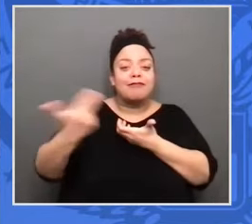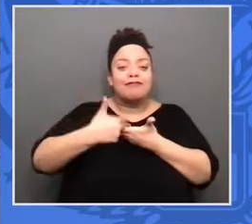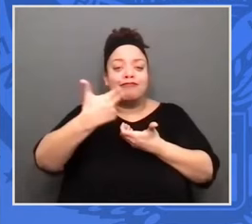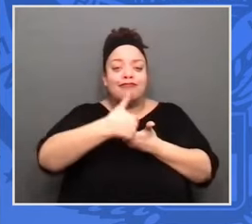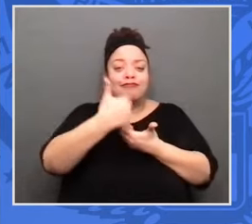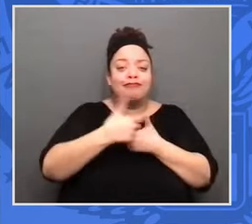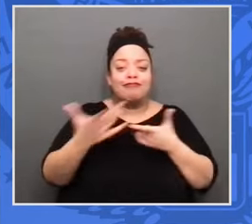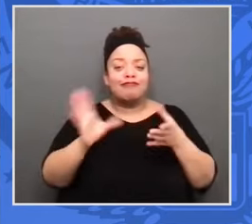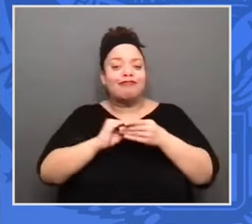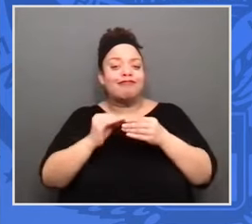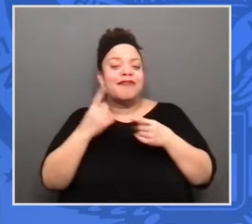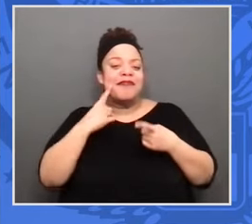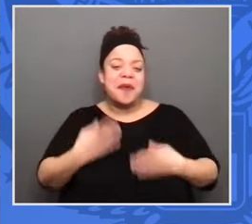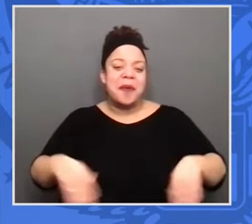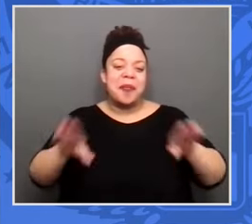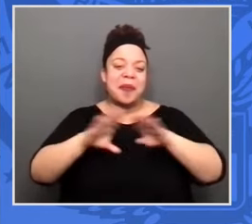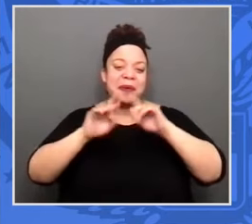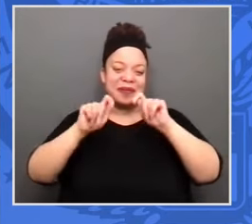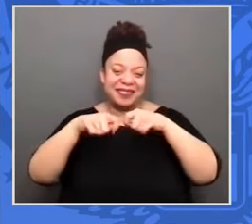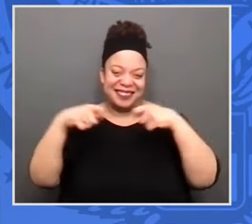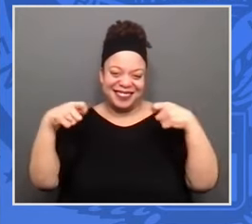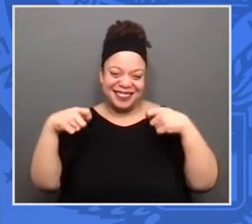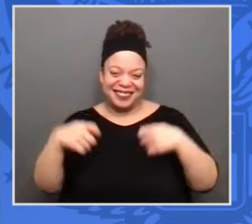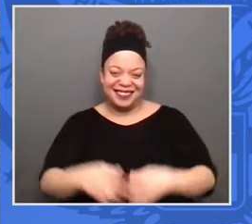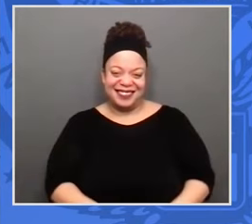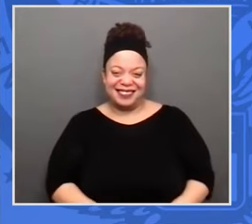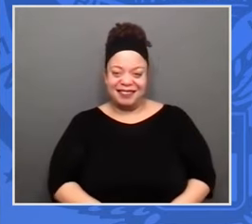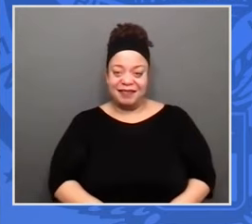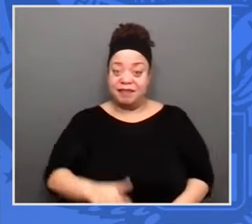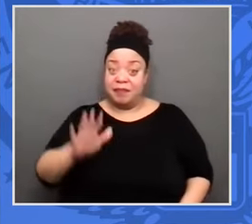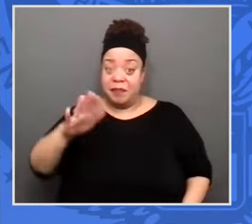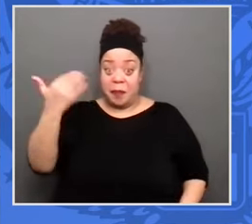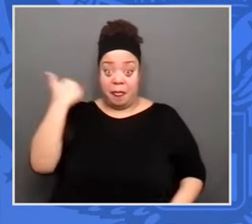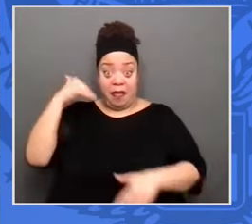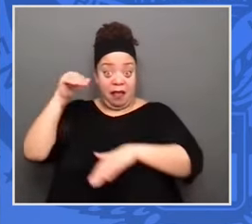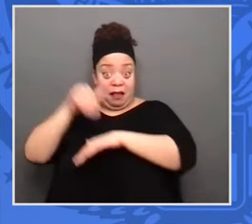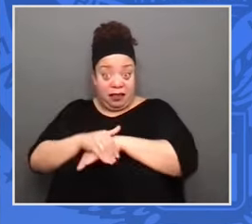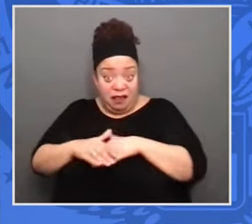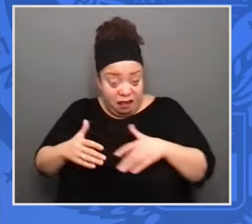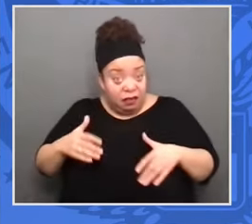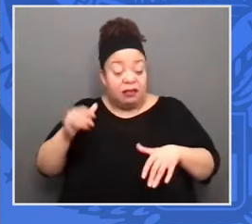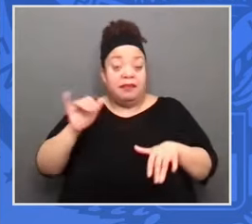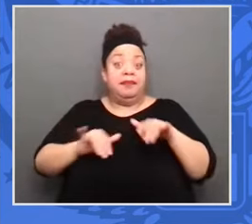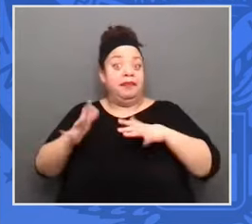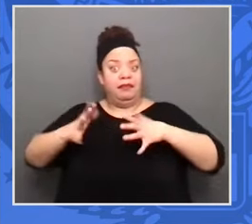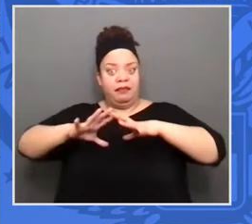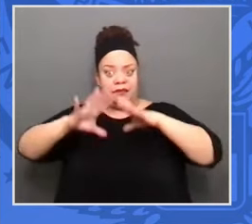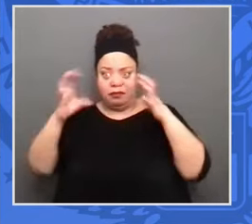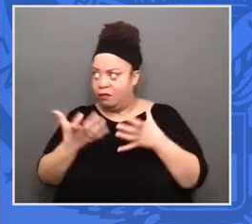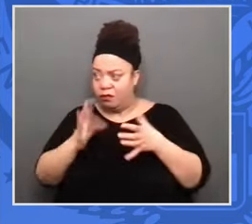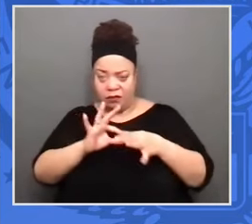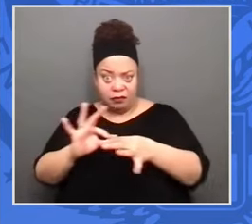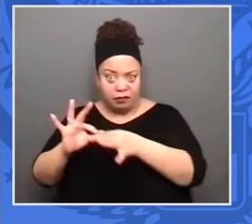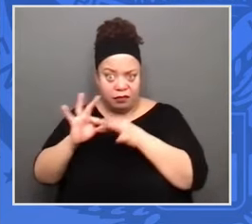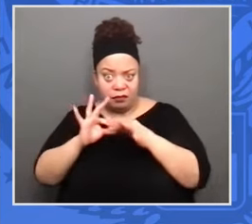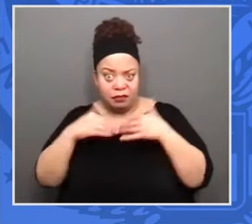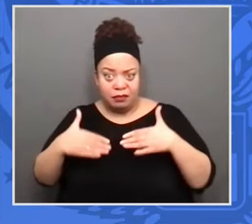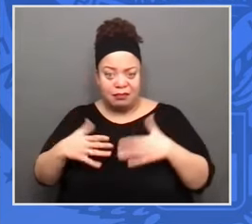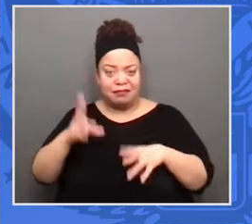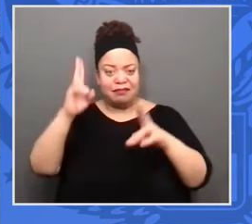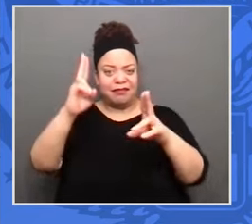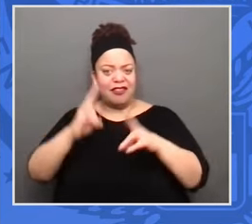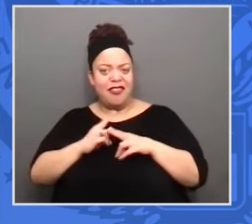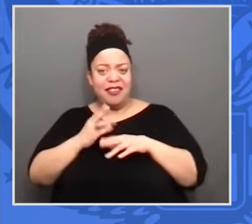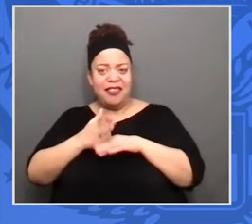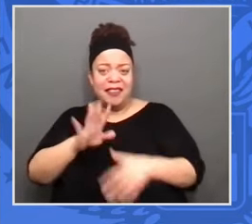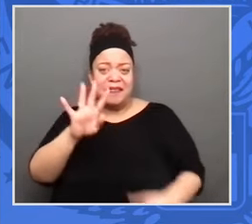Last night, a breathtaking moment of national unity honored the over 400,000 lives lost to COVID-19. Thousands of people